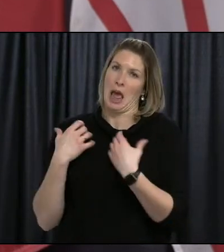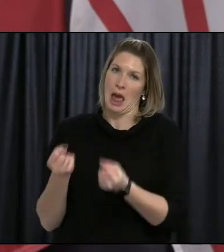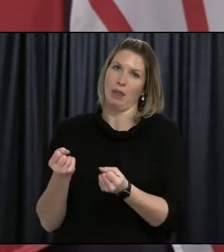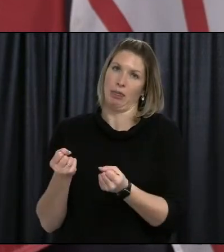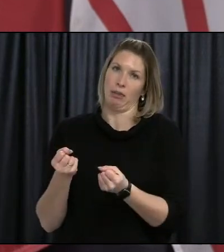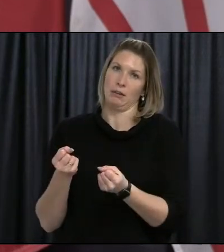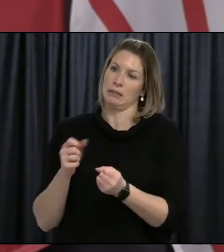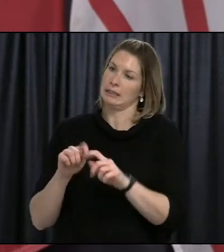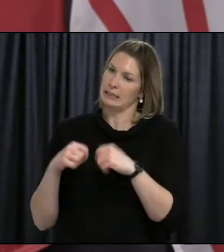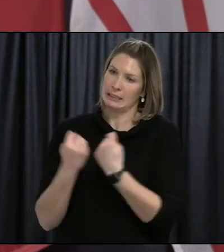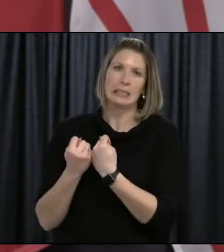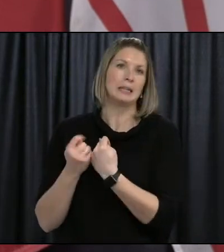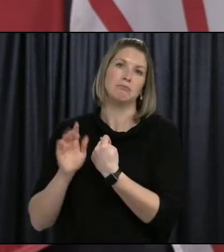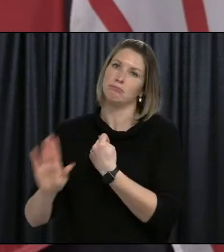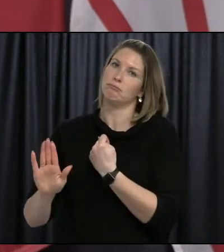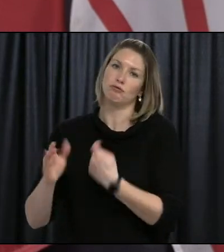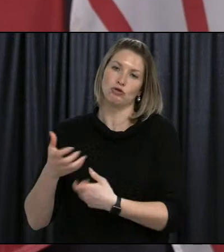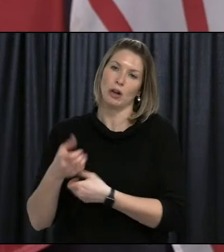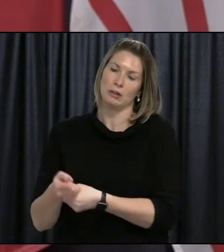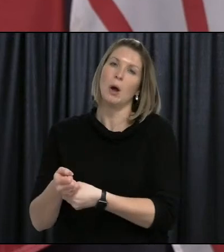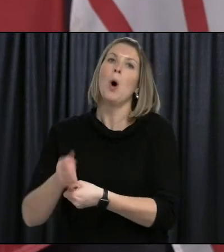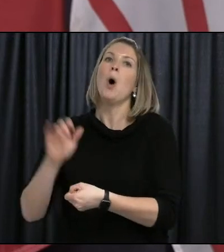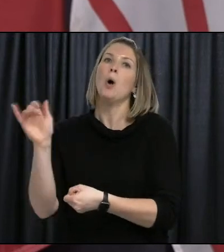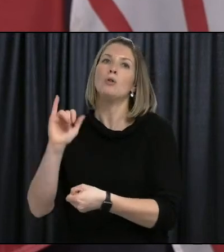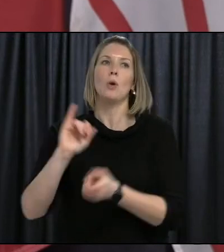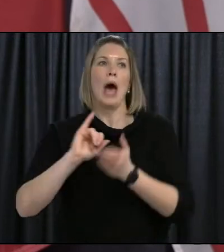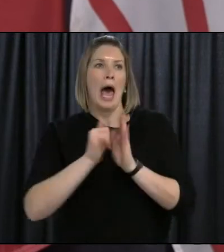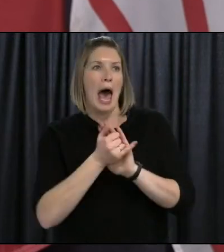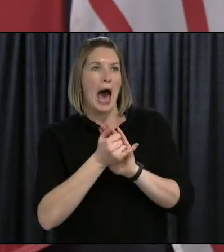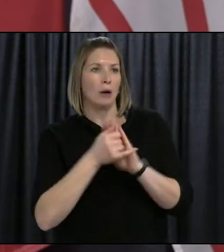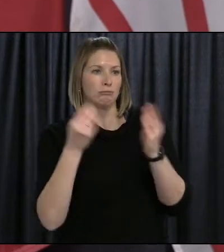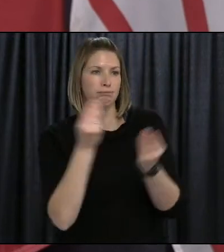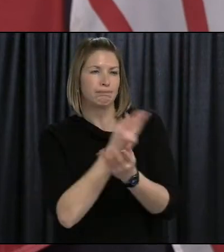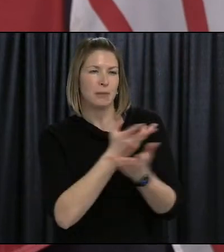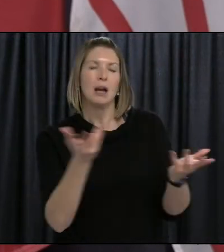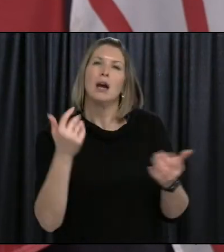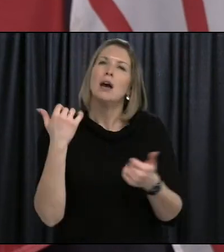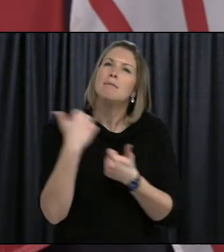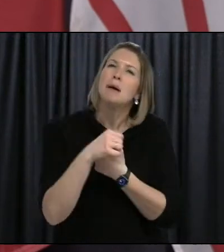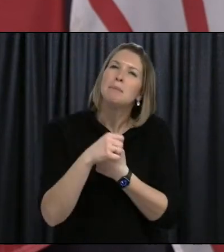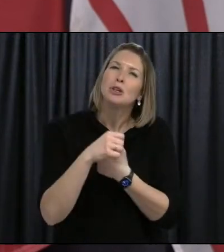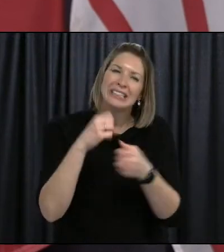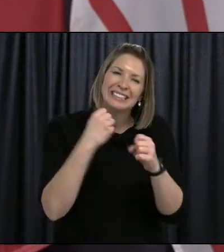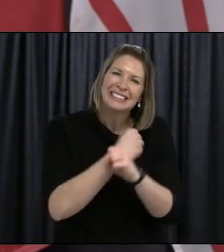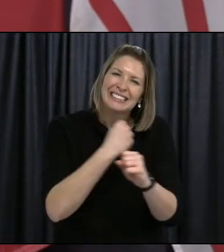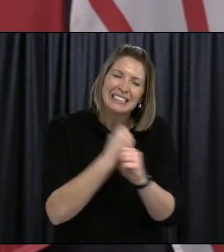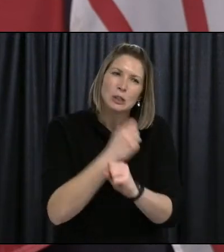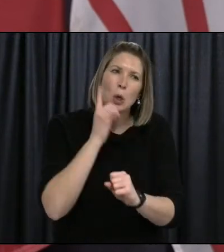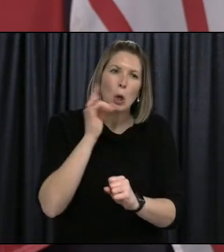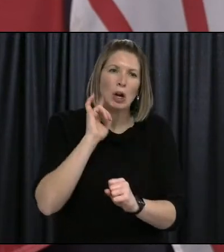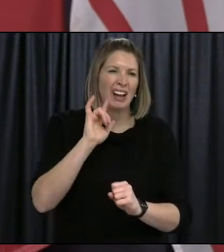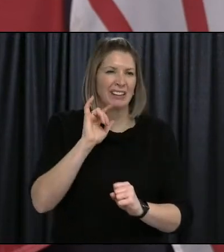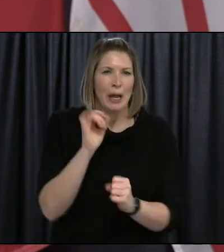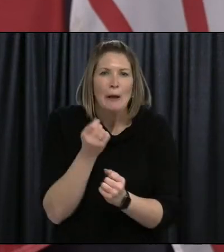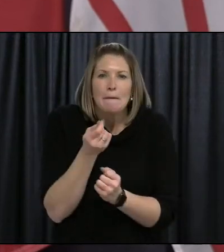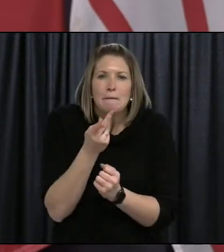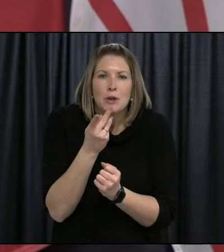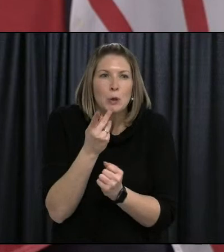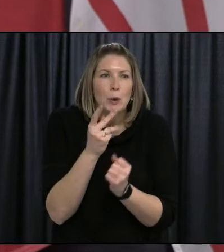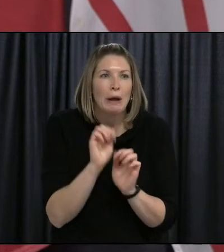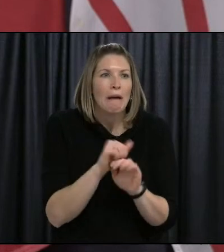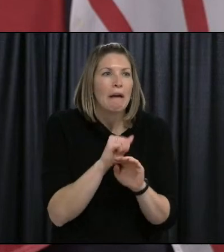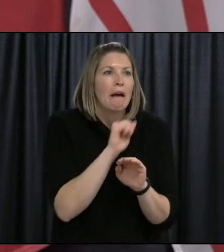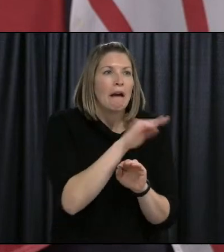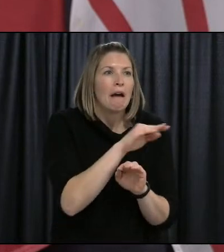the vaccines, the way that we've rolled them out, some of it has been skewed slightly statistically and just on the law of just by doing straight